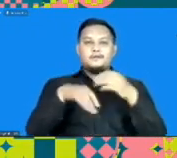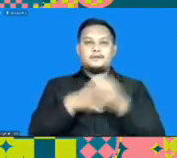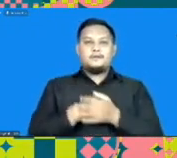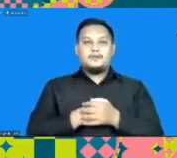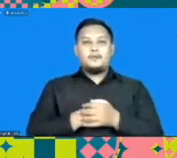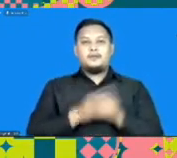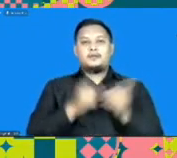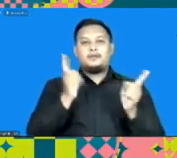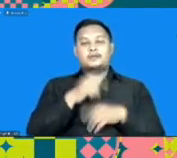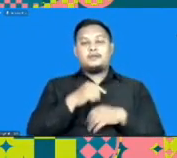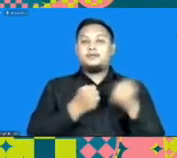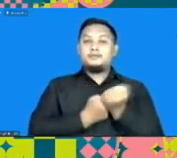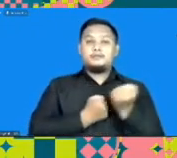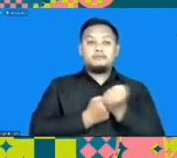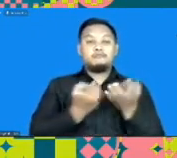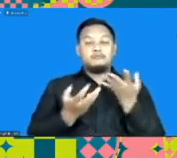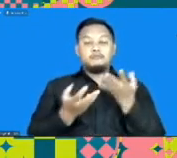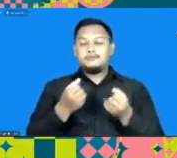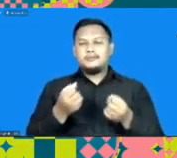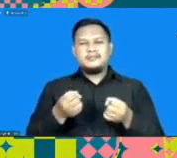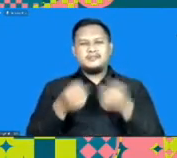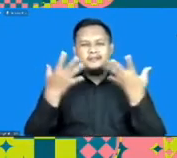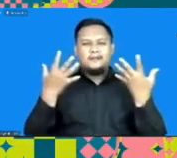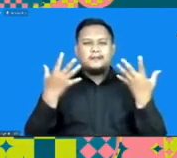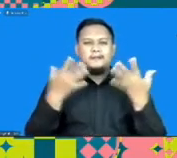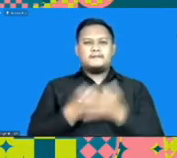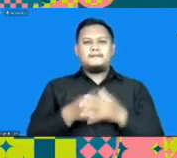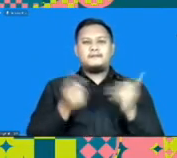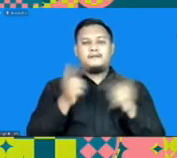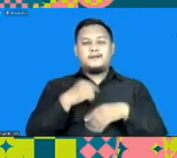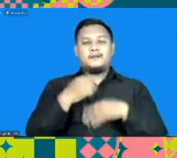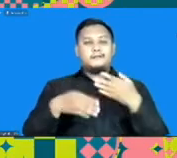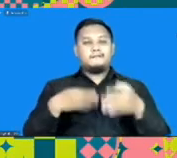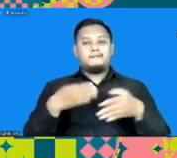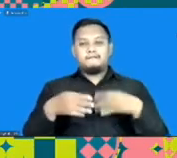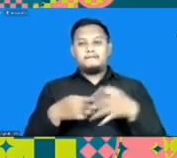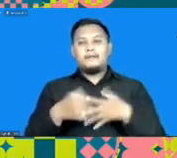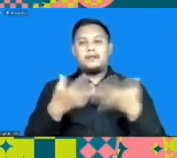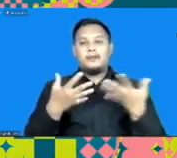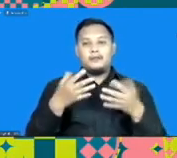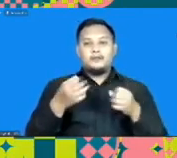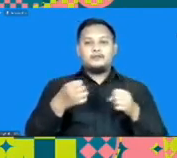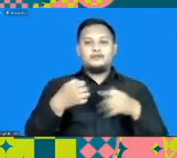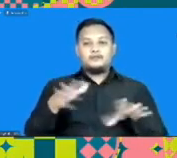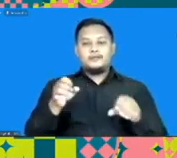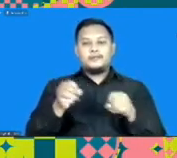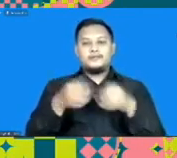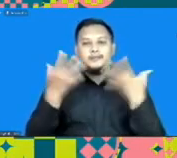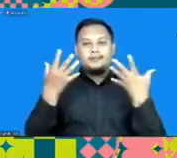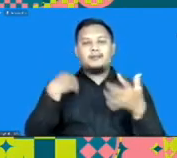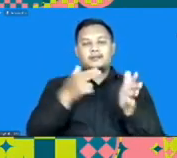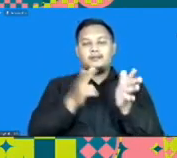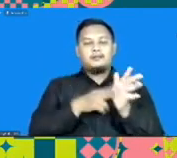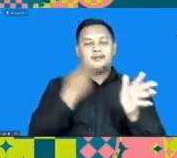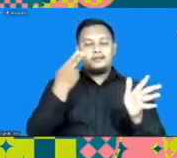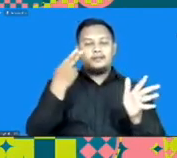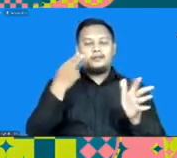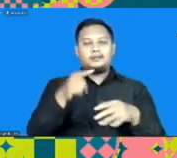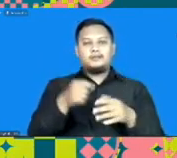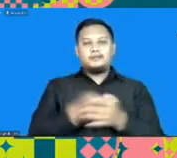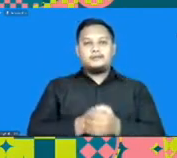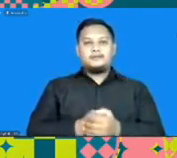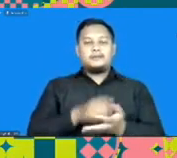in a very practical way? So what is real and how values have been at the center? Thank you for being with us. Thank